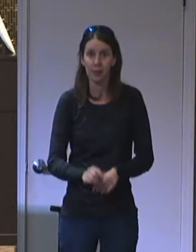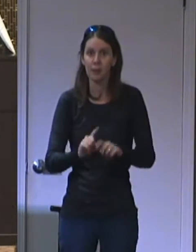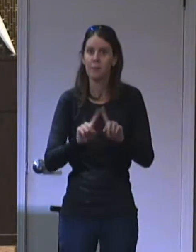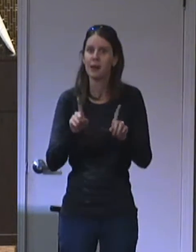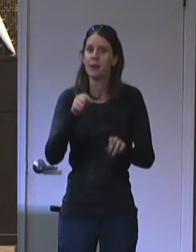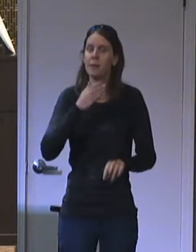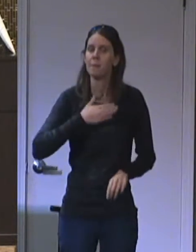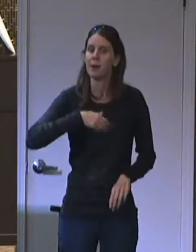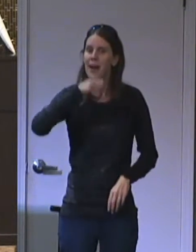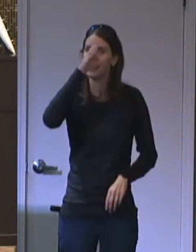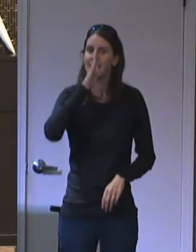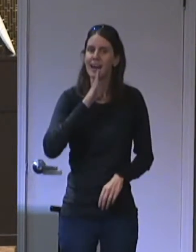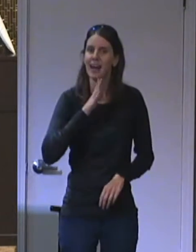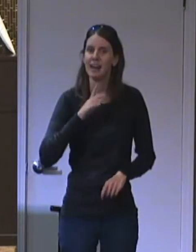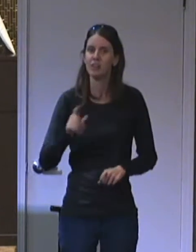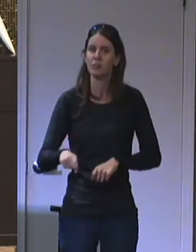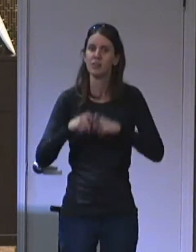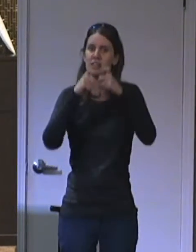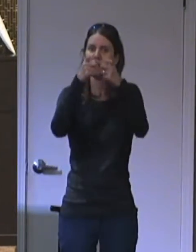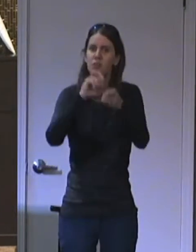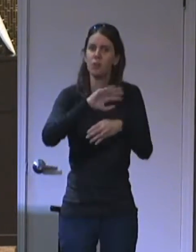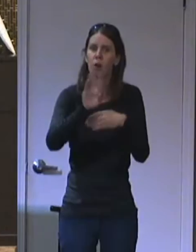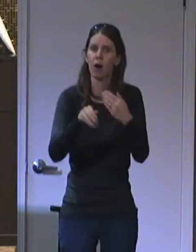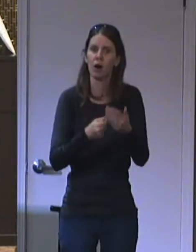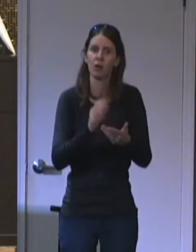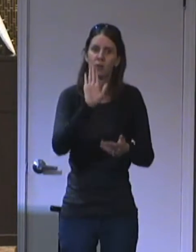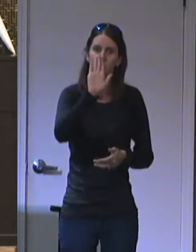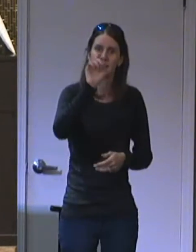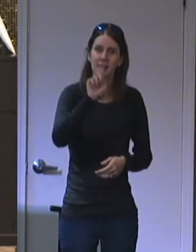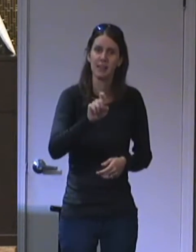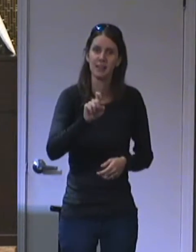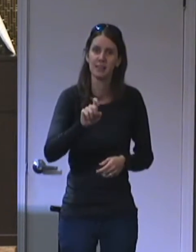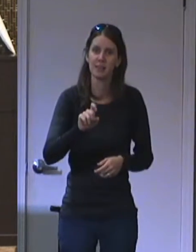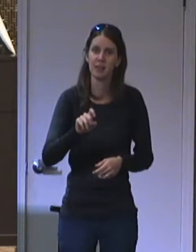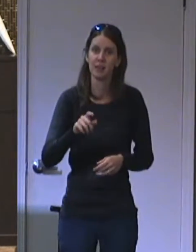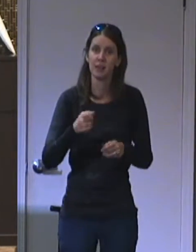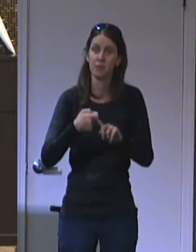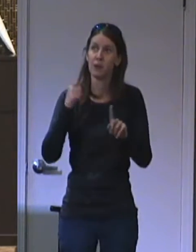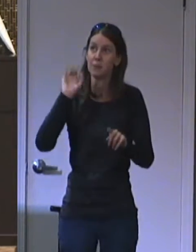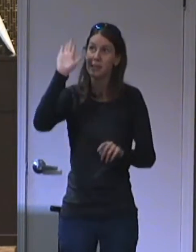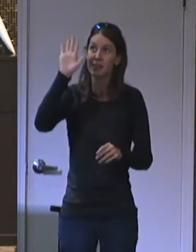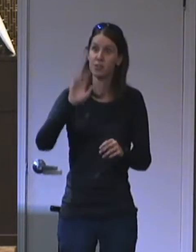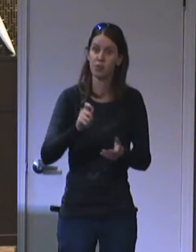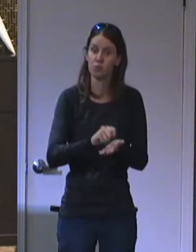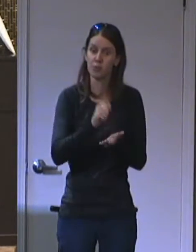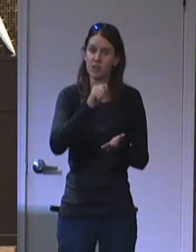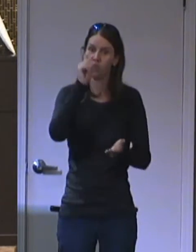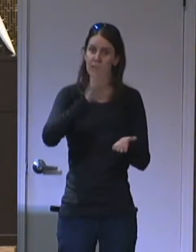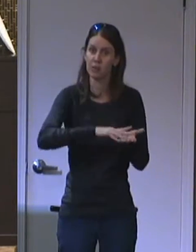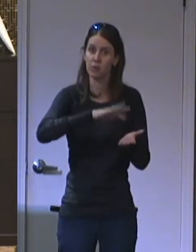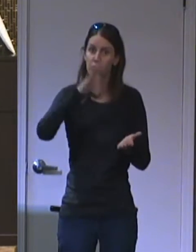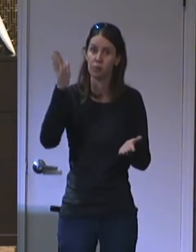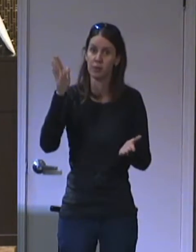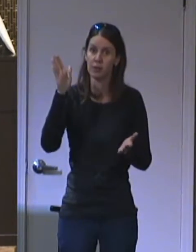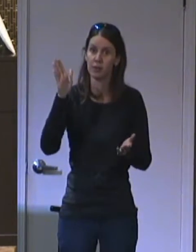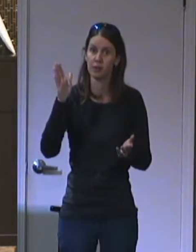but my God shall supply all your need according to His riches and glory by Christ Jesus.